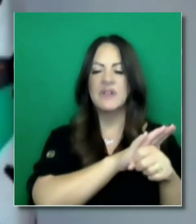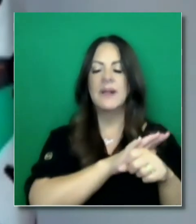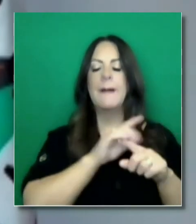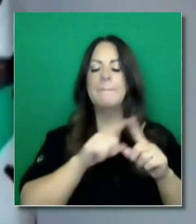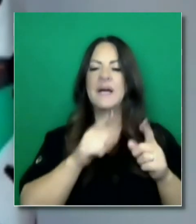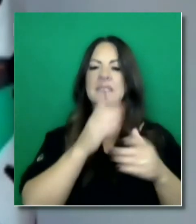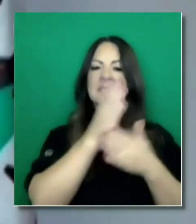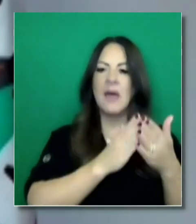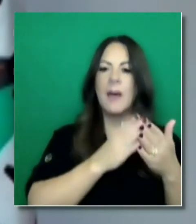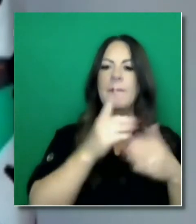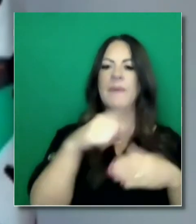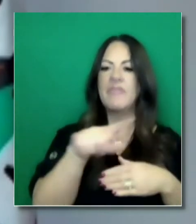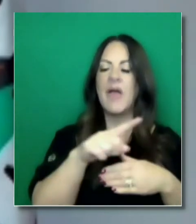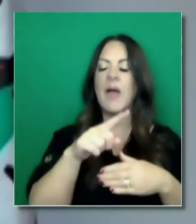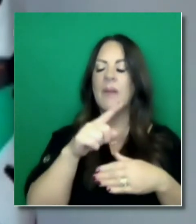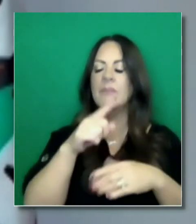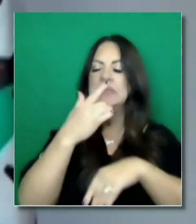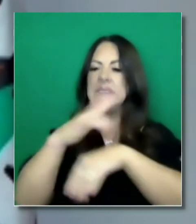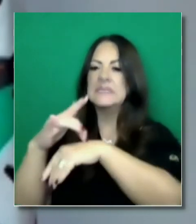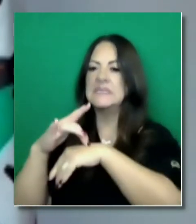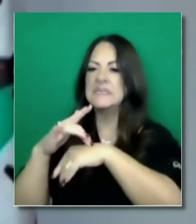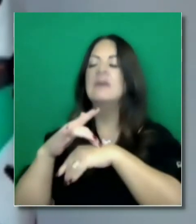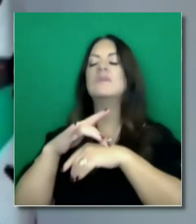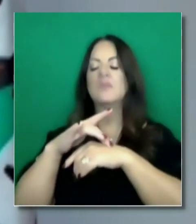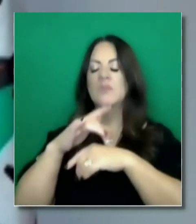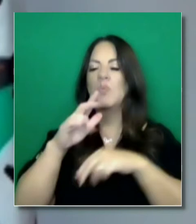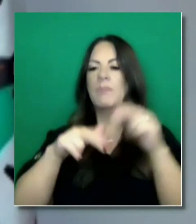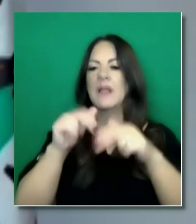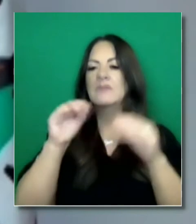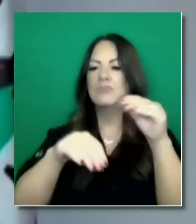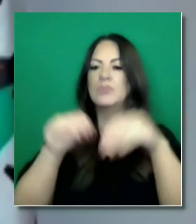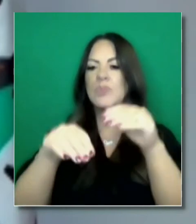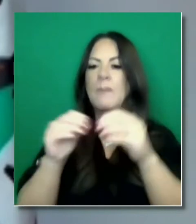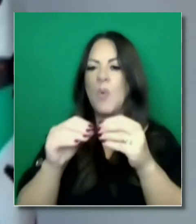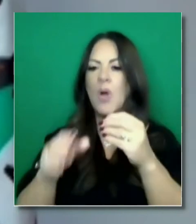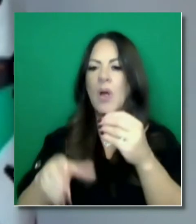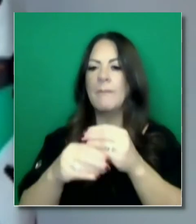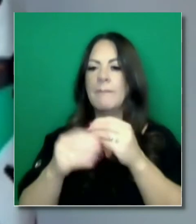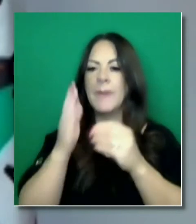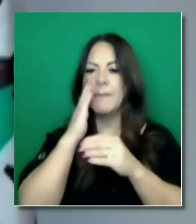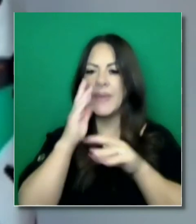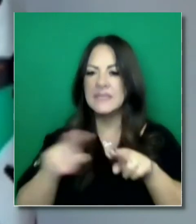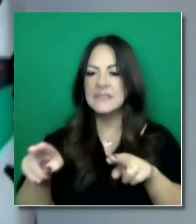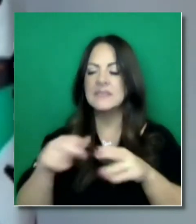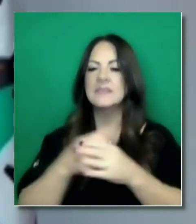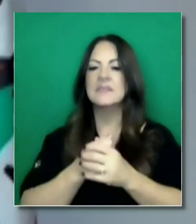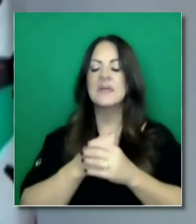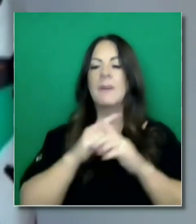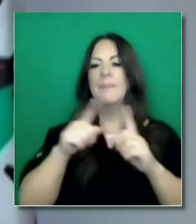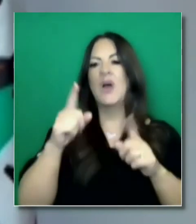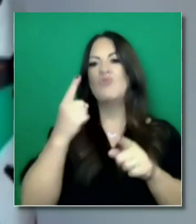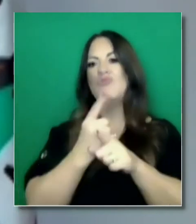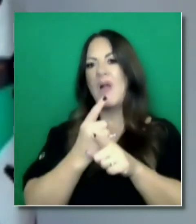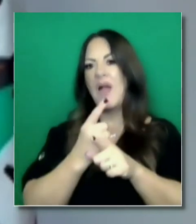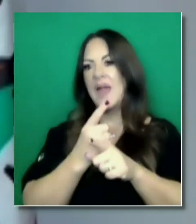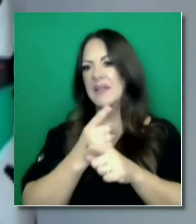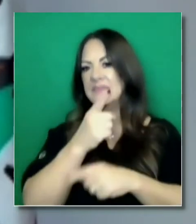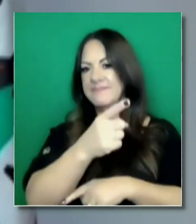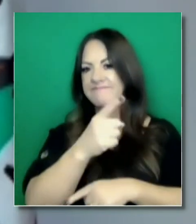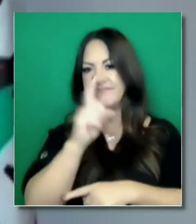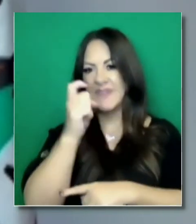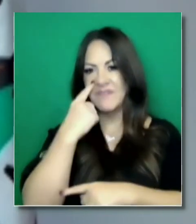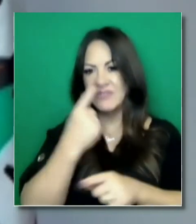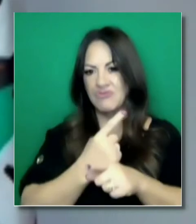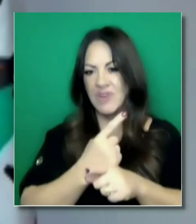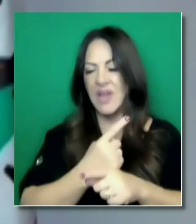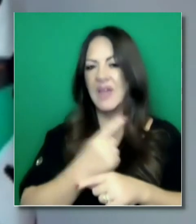our bigger worry right now is staffing. A lot of folks look to the alternative care sites, which indeed are an important part of our